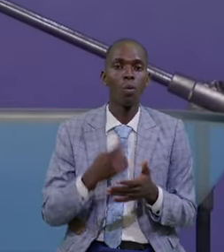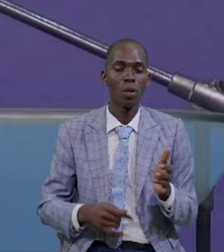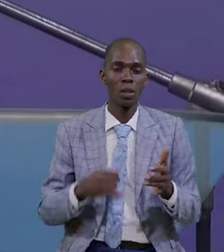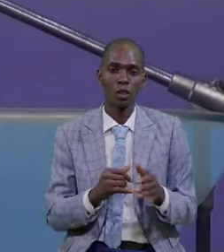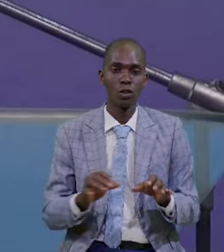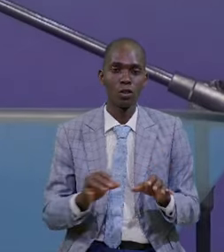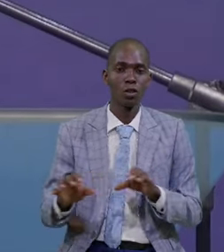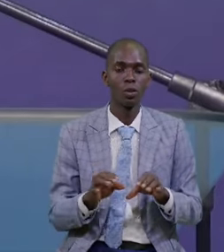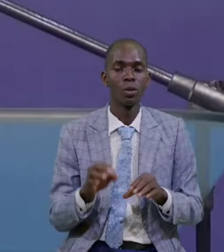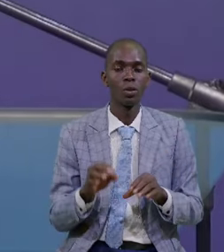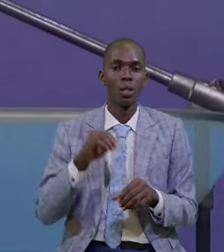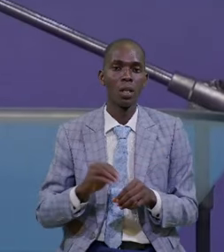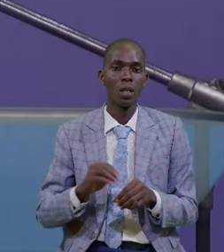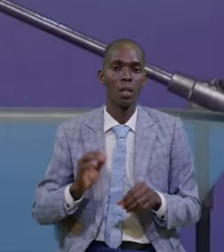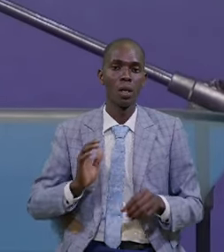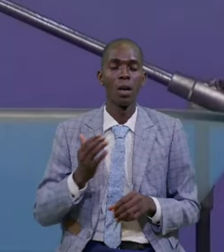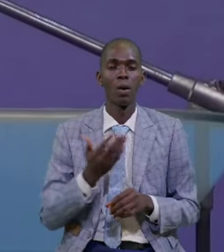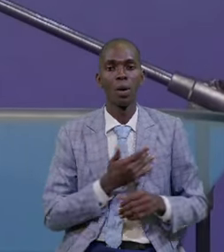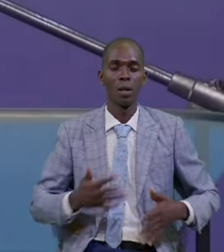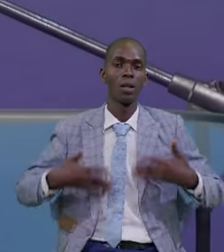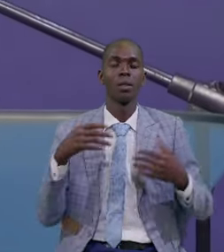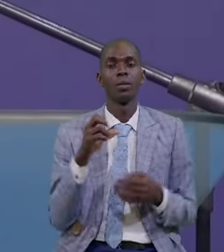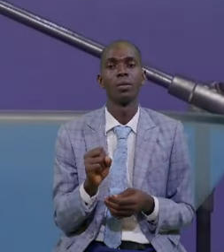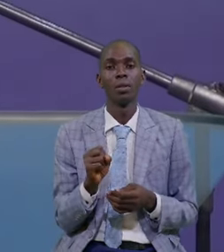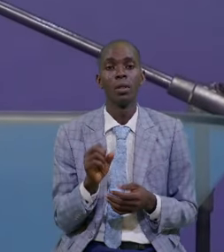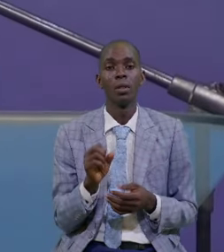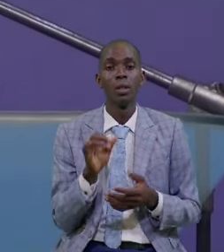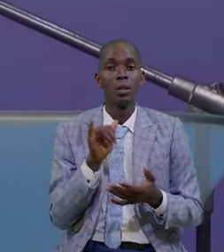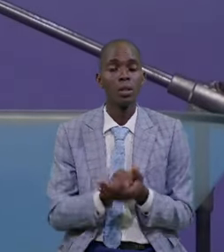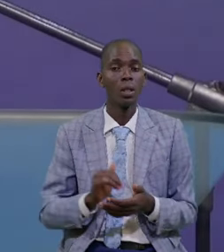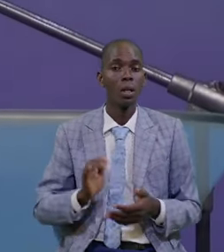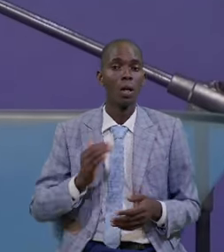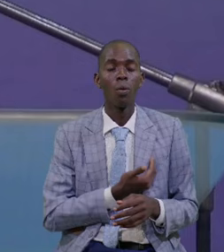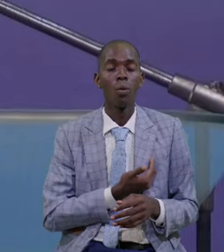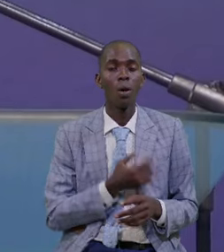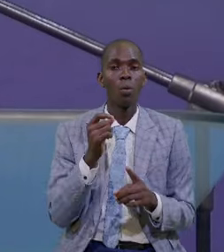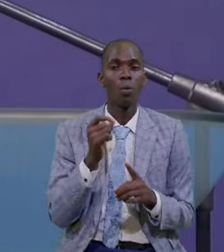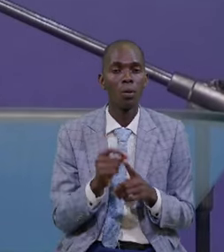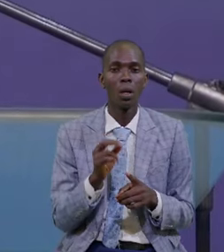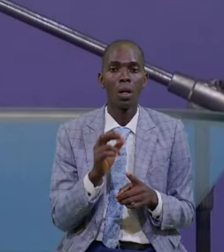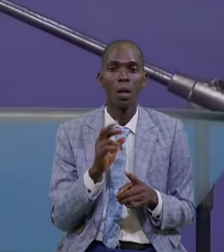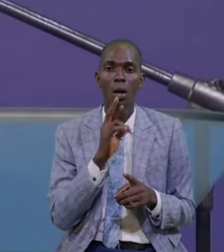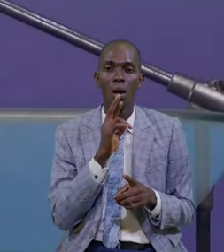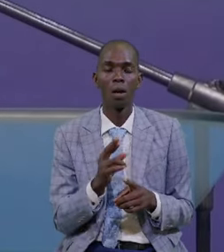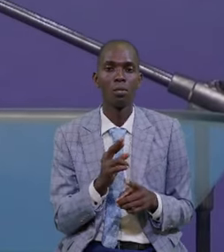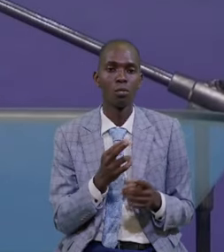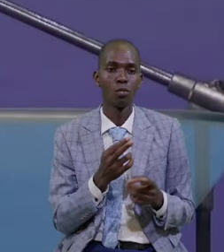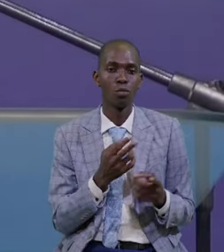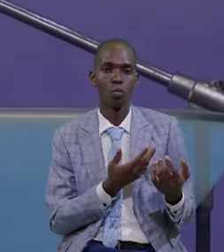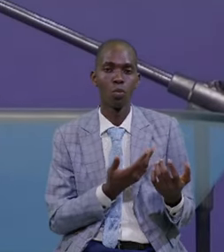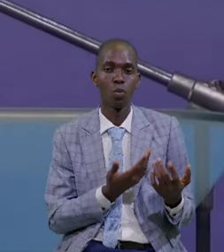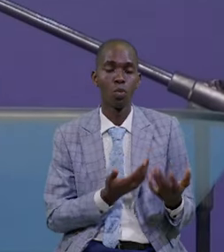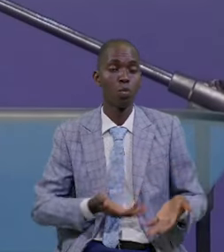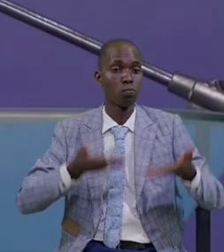in our lives. That our words are witchy. There are some people,